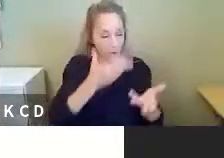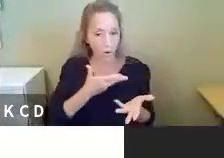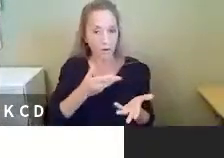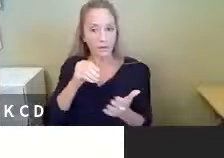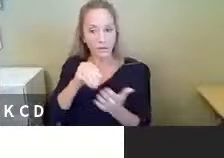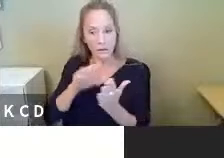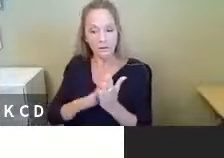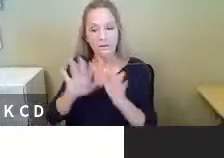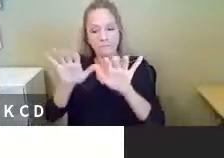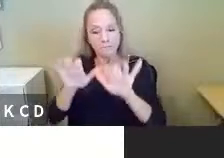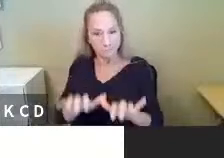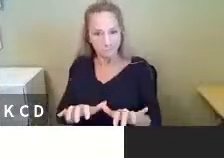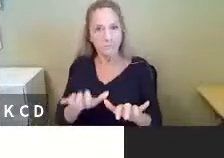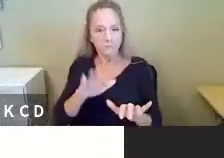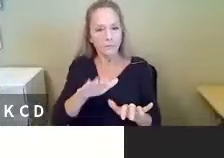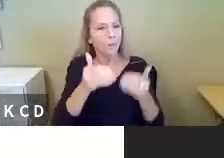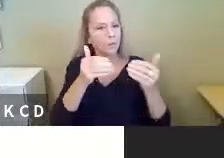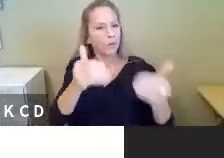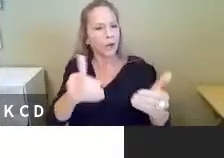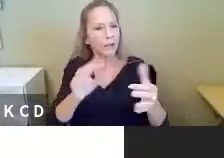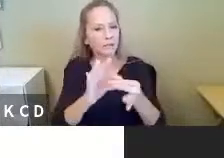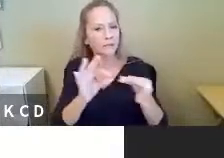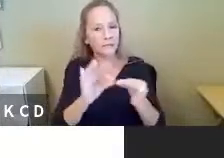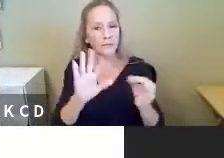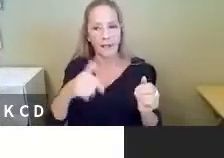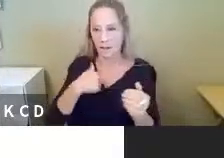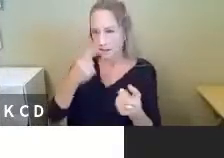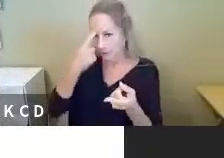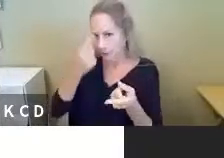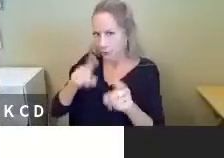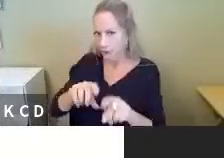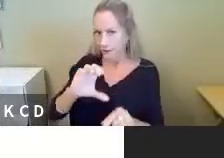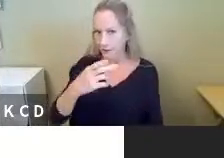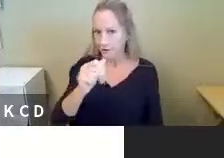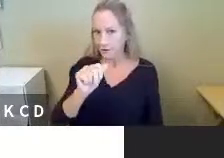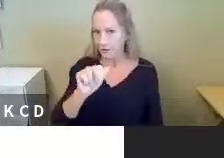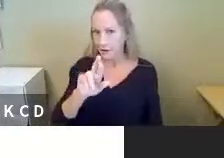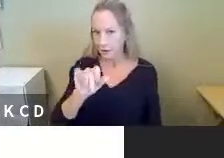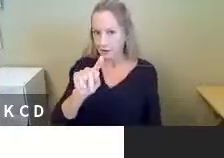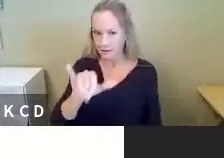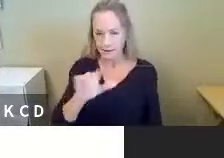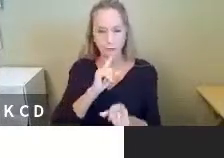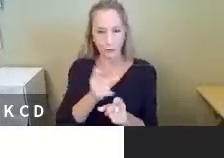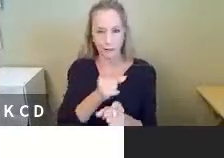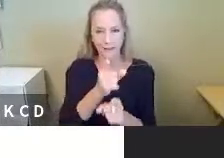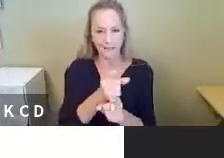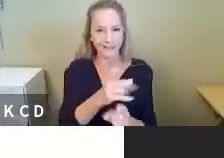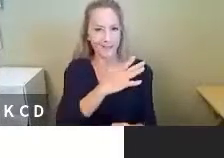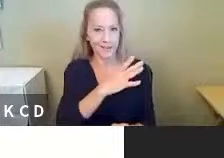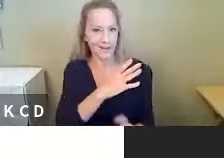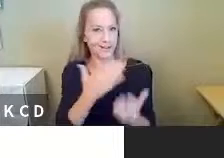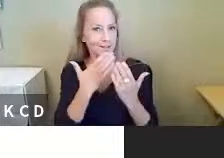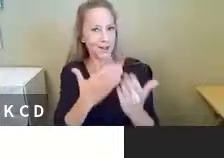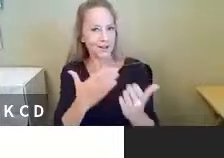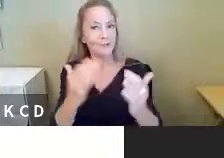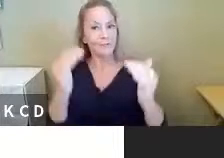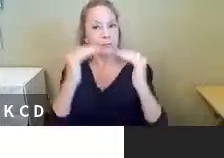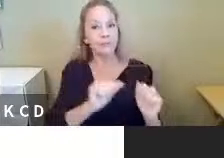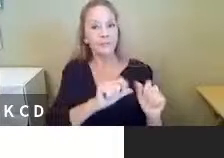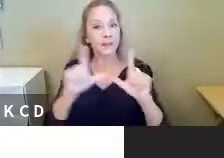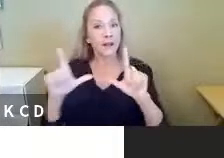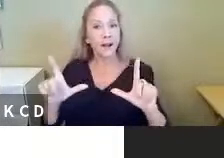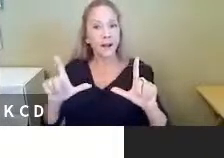go ahead, sorry. I was just saying that I agree with Charity. That's correct. Okay, great, thank you. So next slide, please.